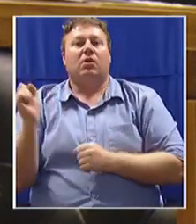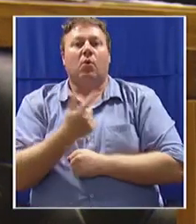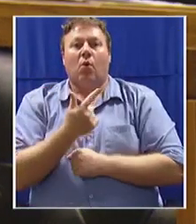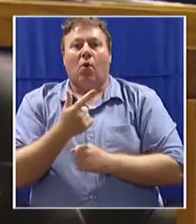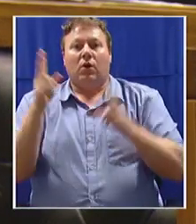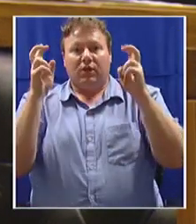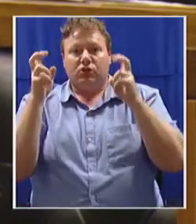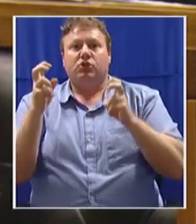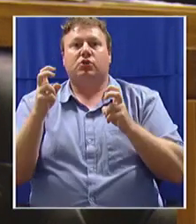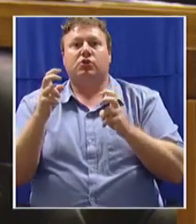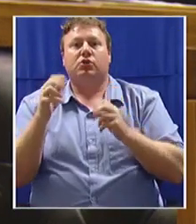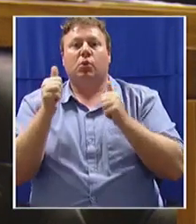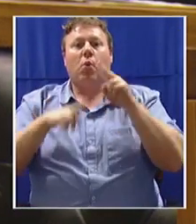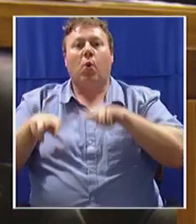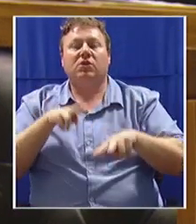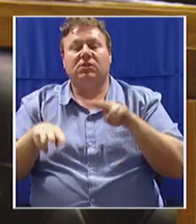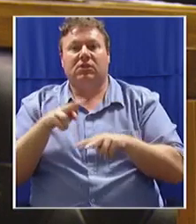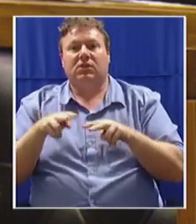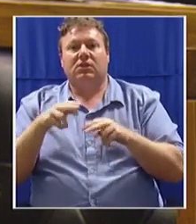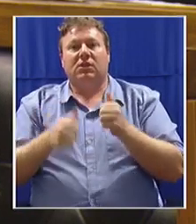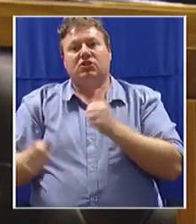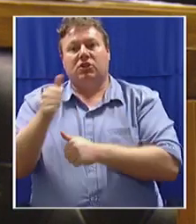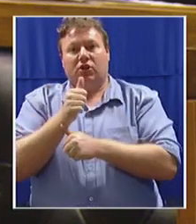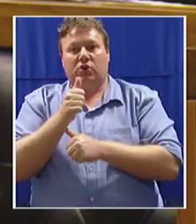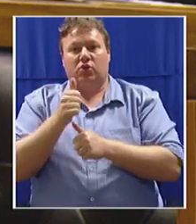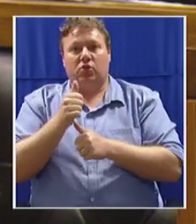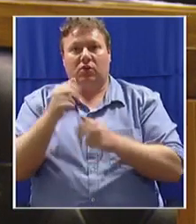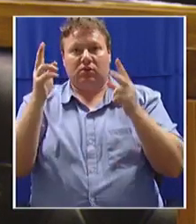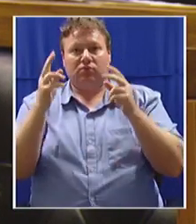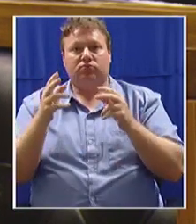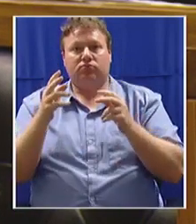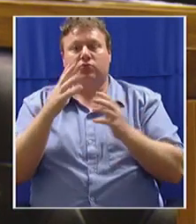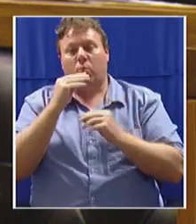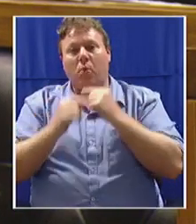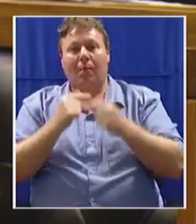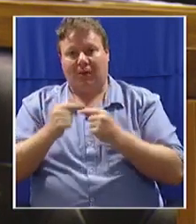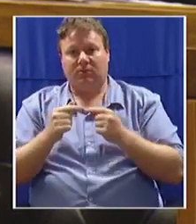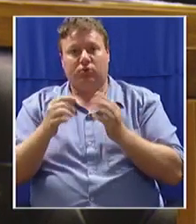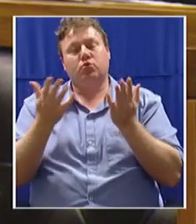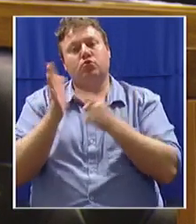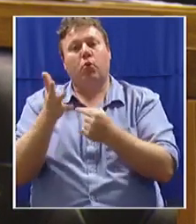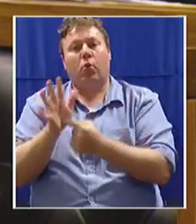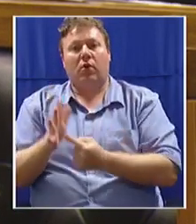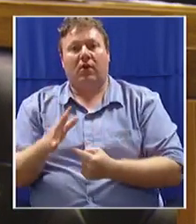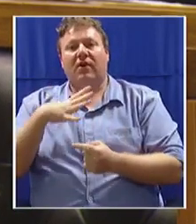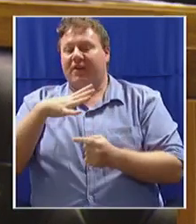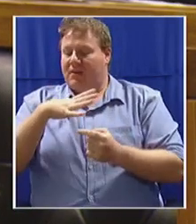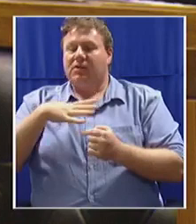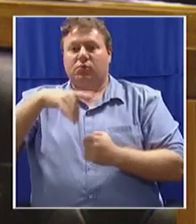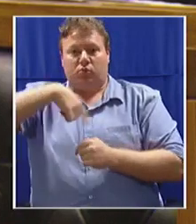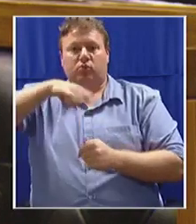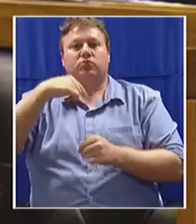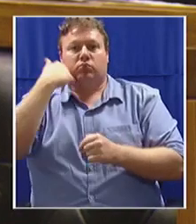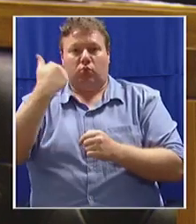screen. And these are the issues that would be part of our